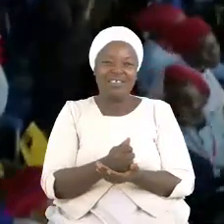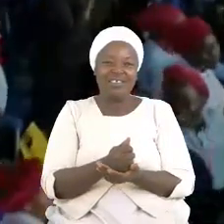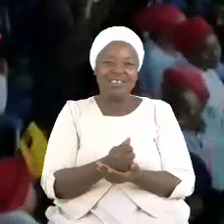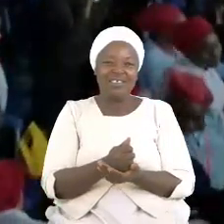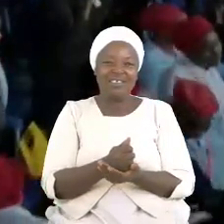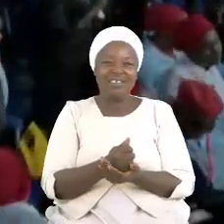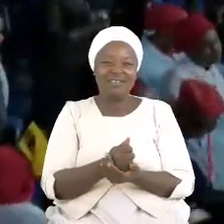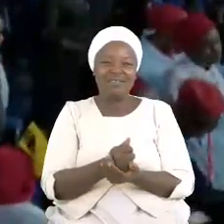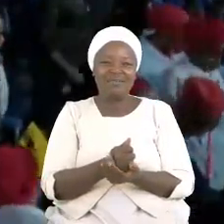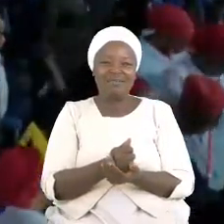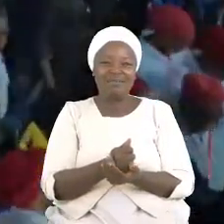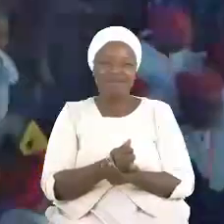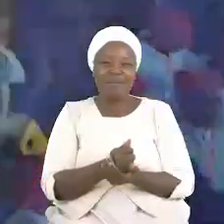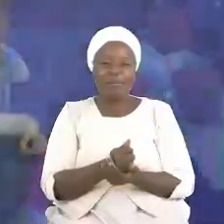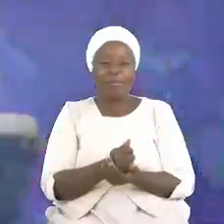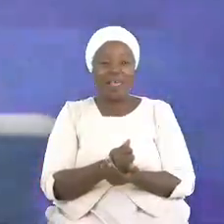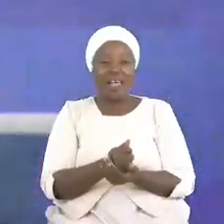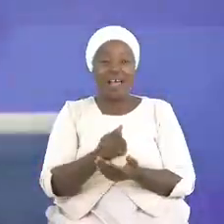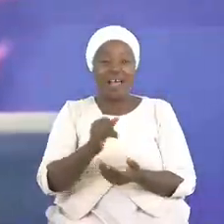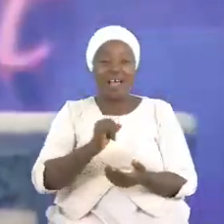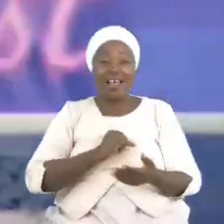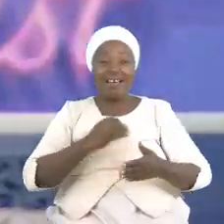I rejoice with you.